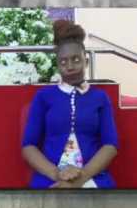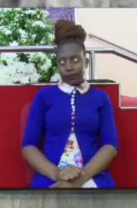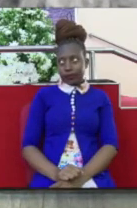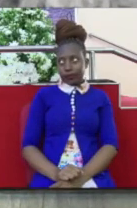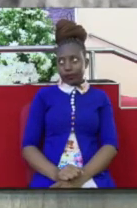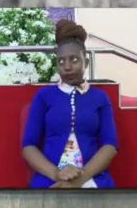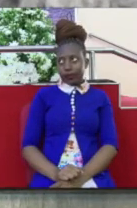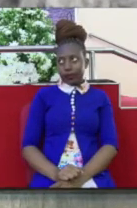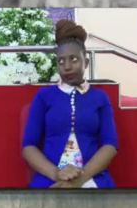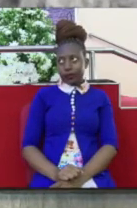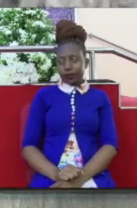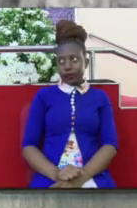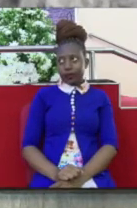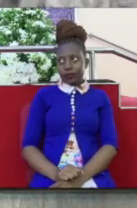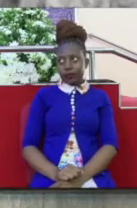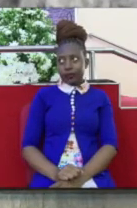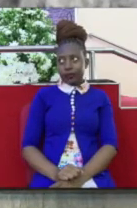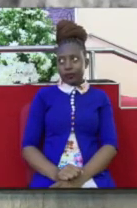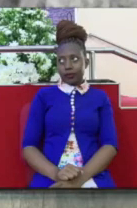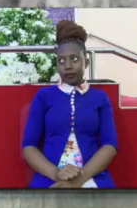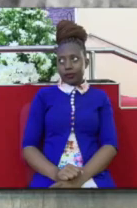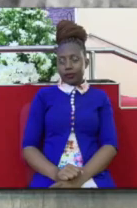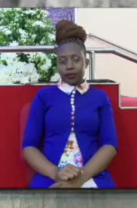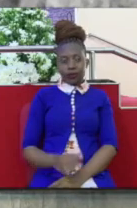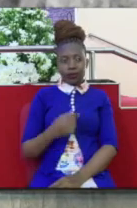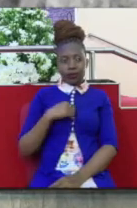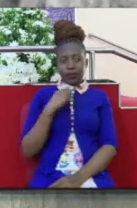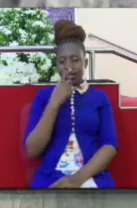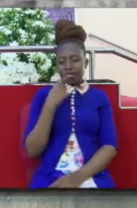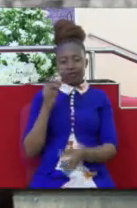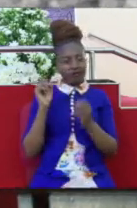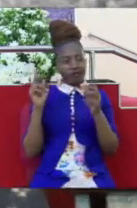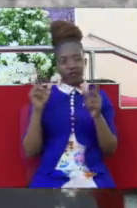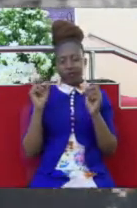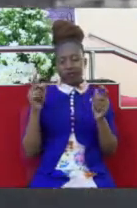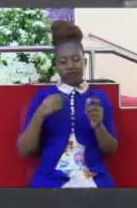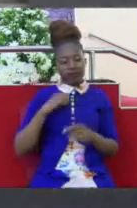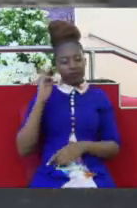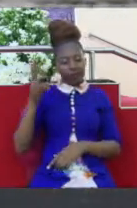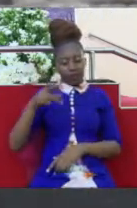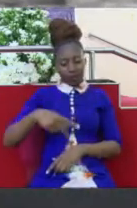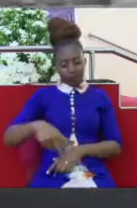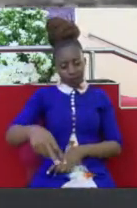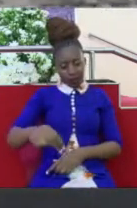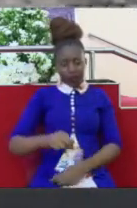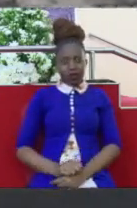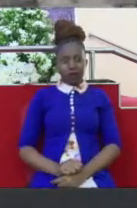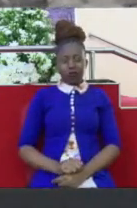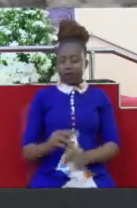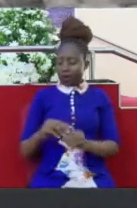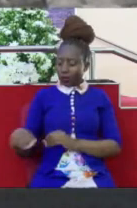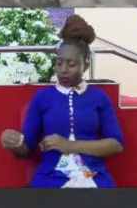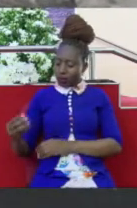And I thought, I can walk home. Nikasema sawa nitatembea tu. I went over and checked this man. Nikaenda nikamtazama yule jamaa. And